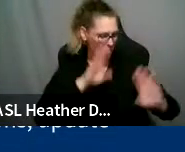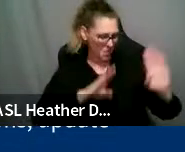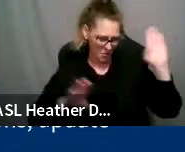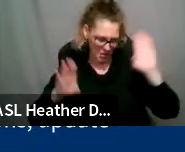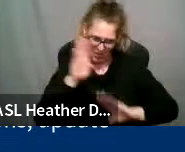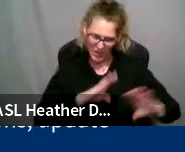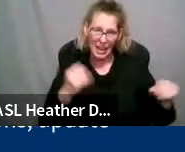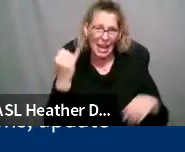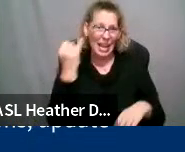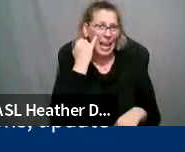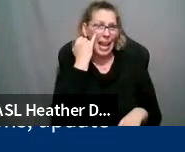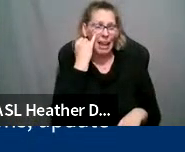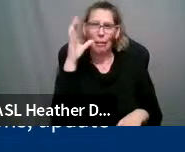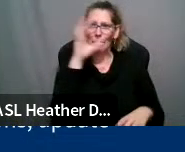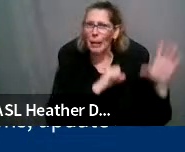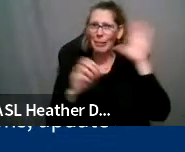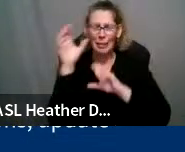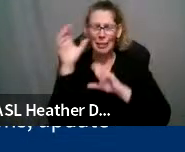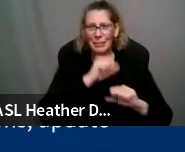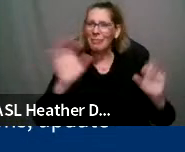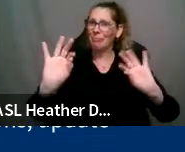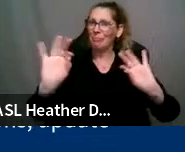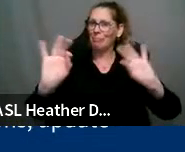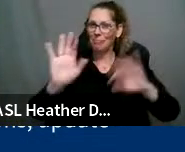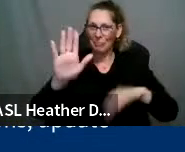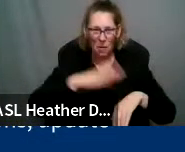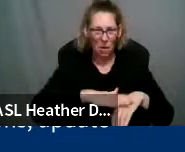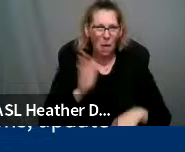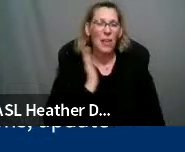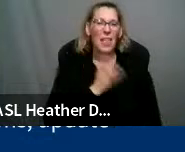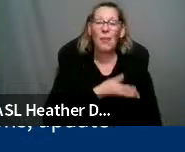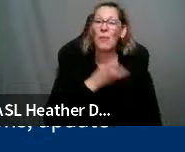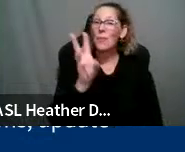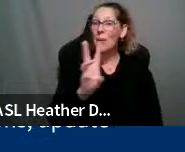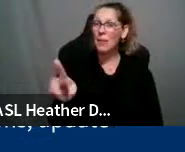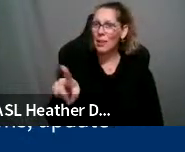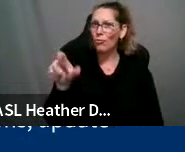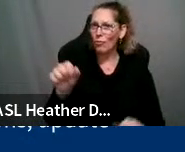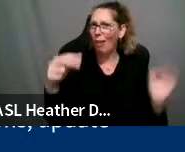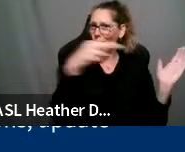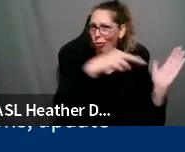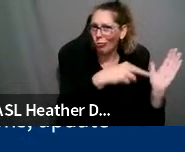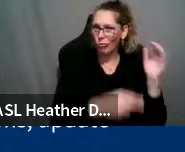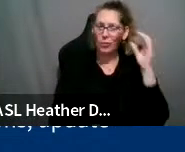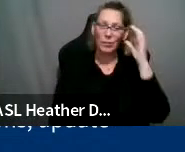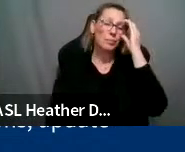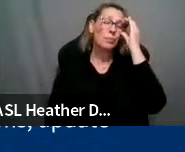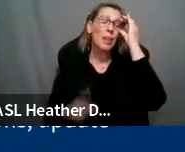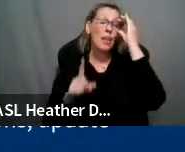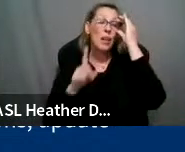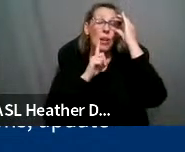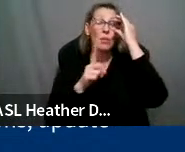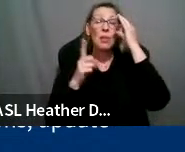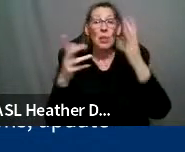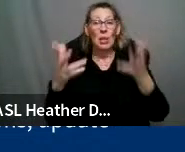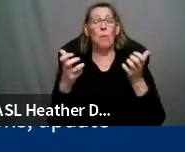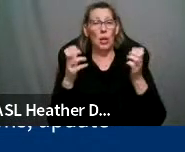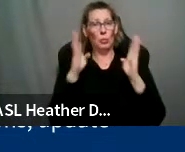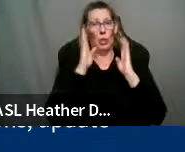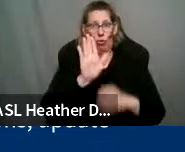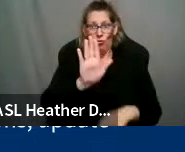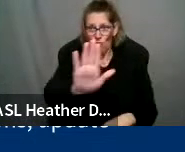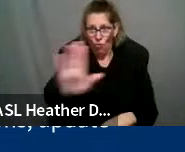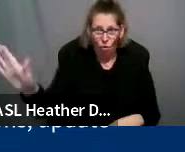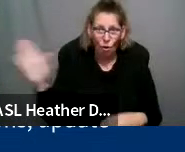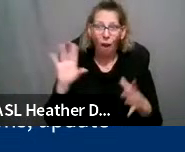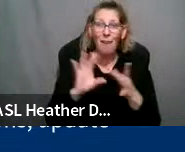you don't catch all of this. It is on our website, so you'll be able to get it. We really want to hear your